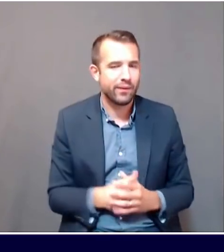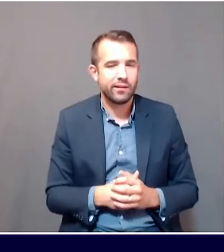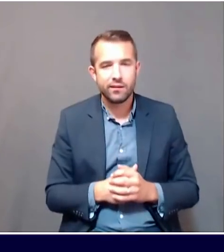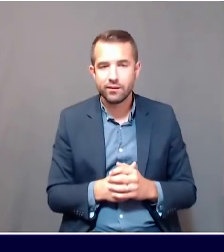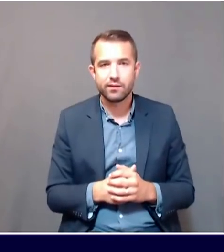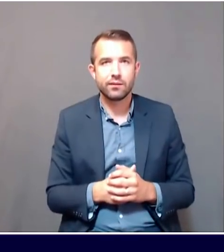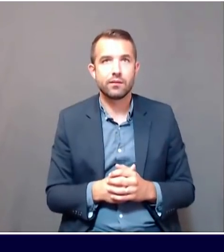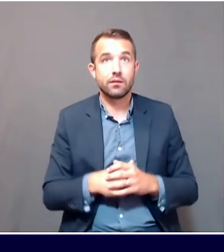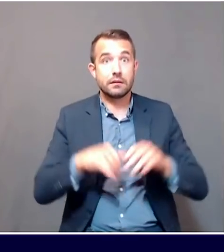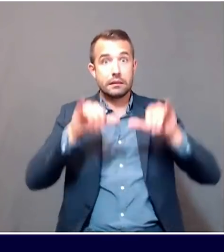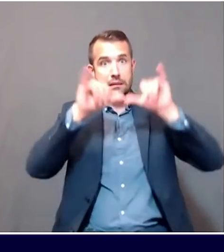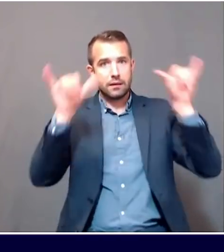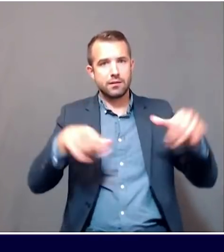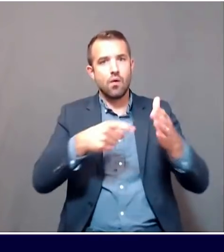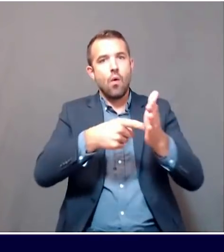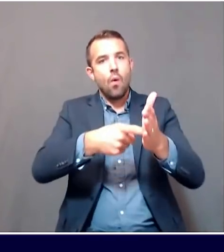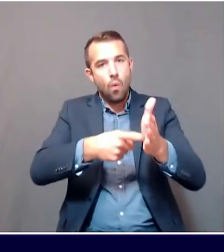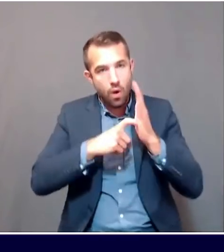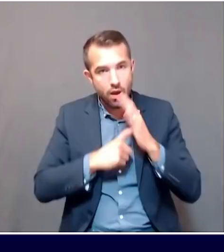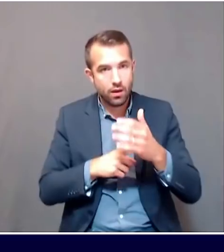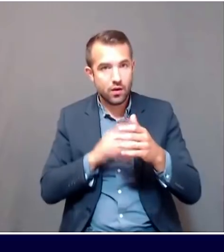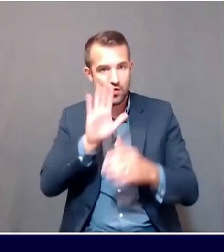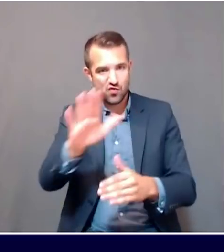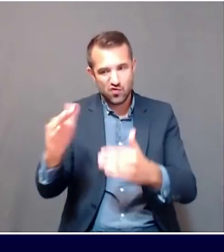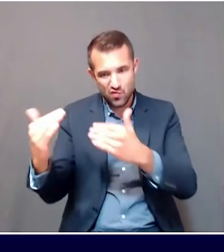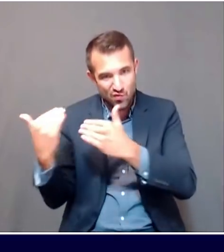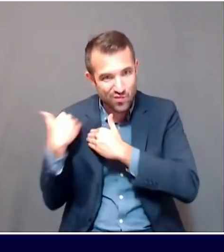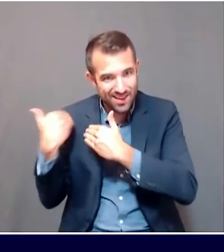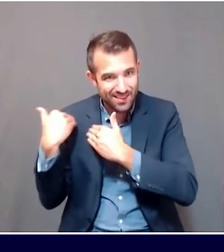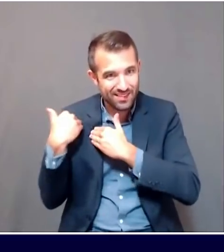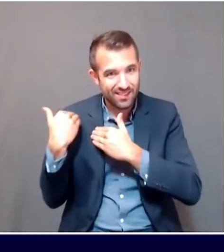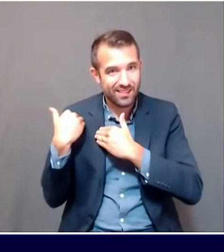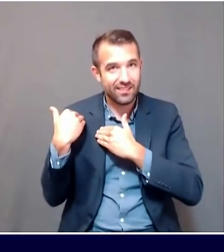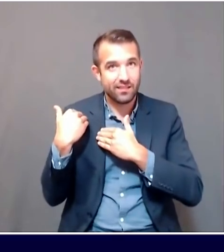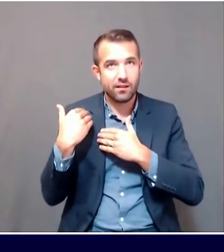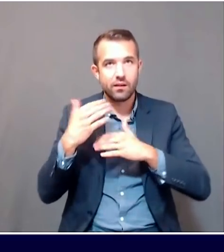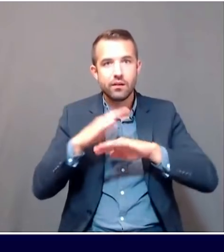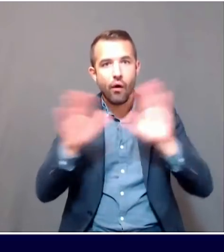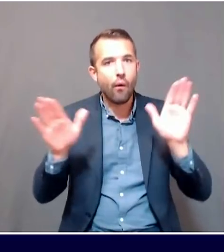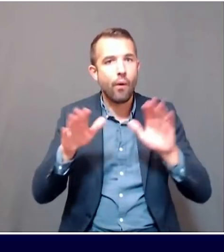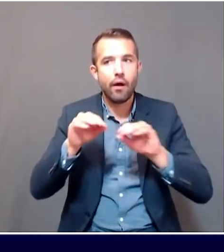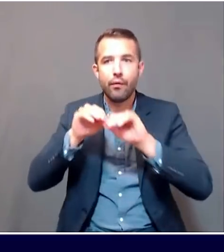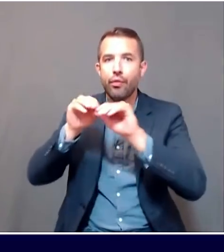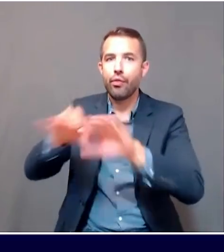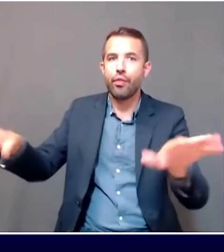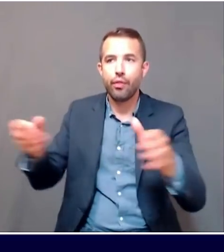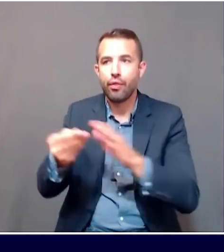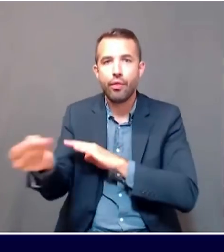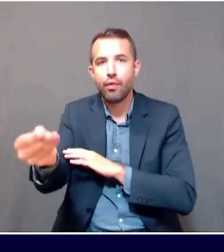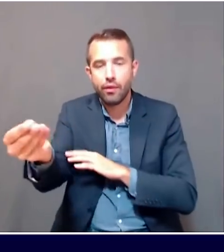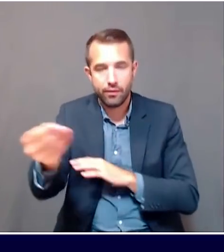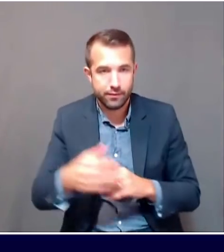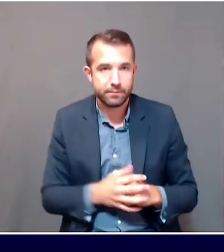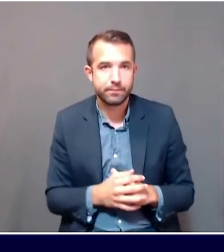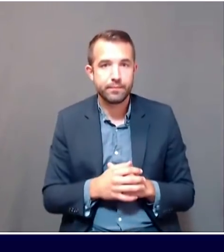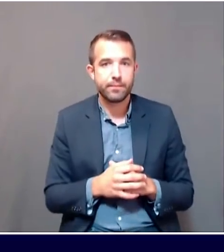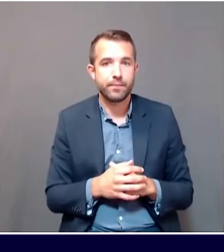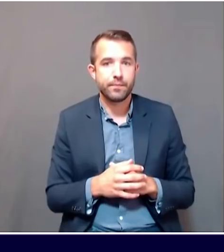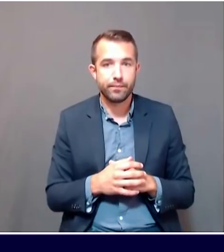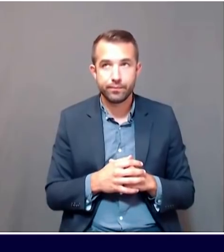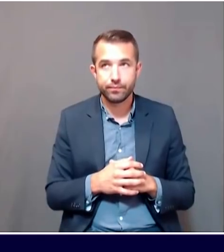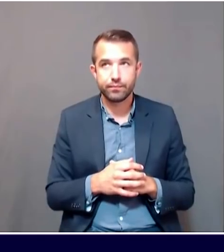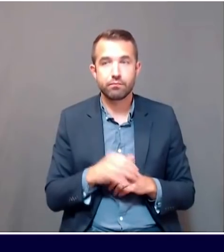folks to be responsible and not expose others while they're waiting for their test. Thank you. You